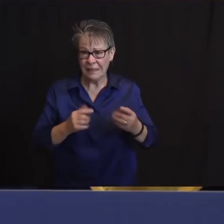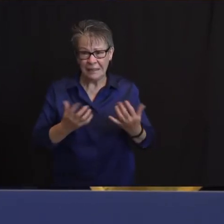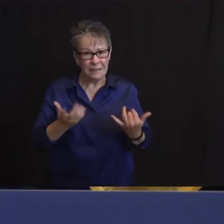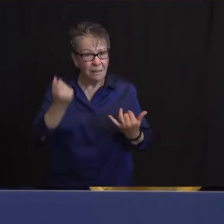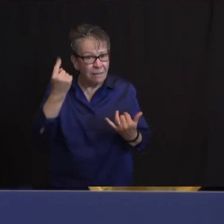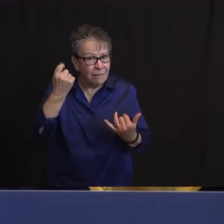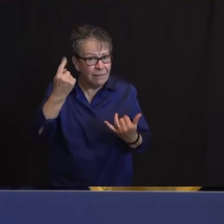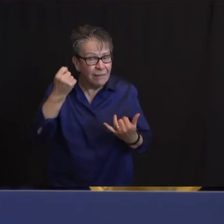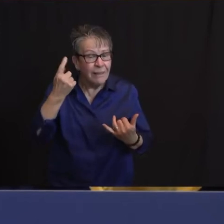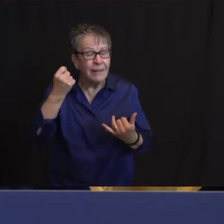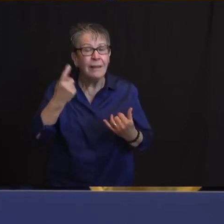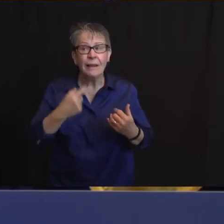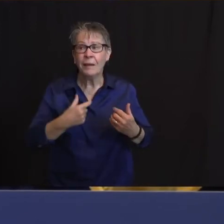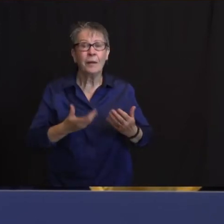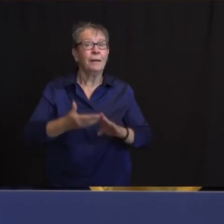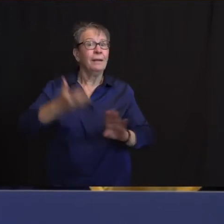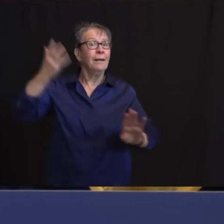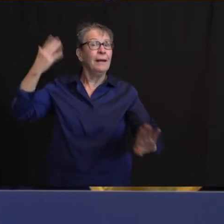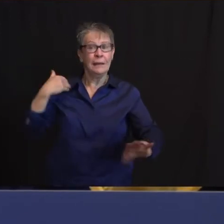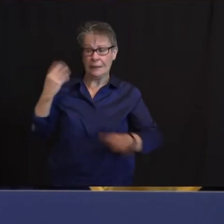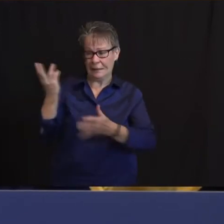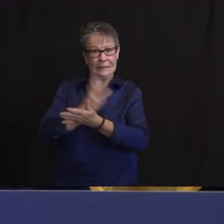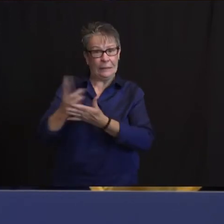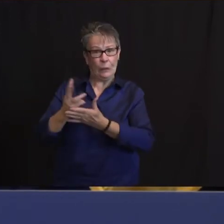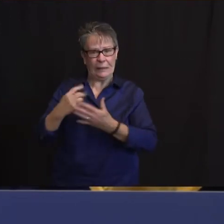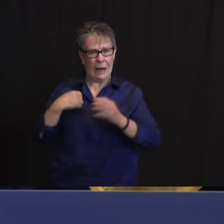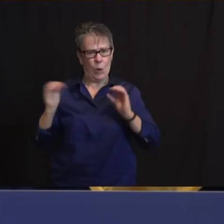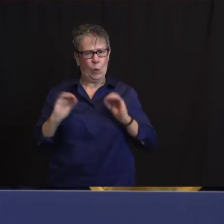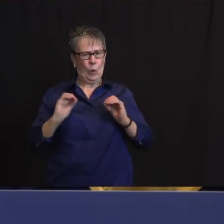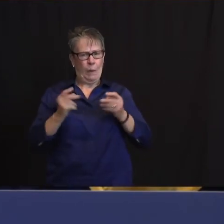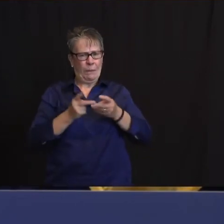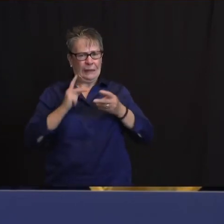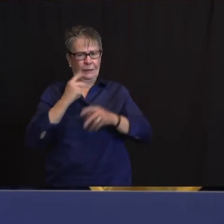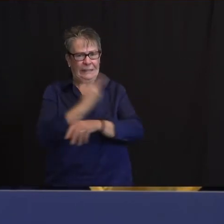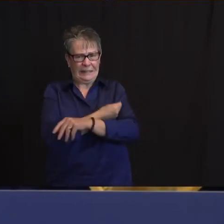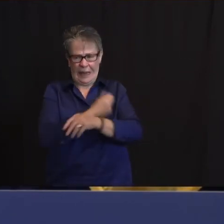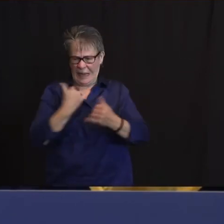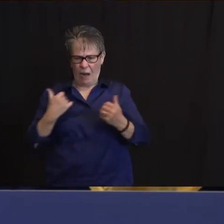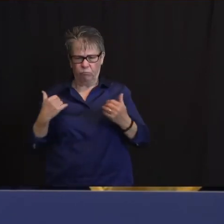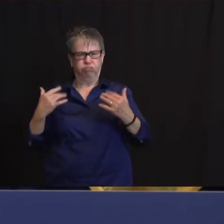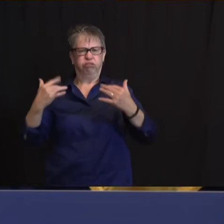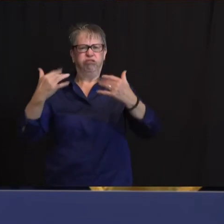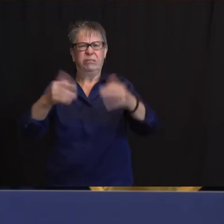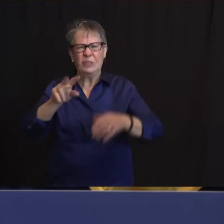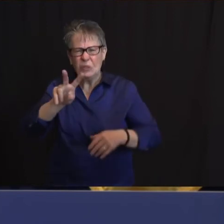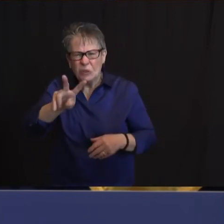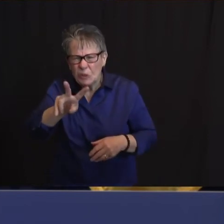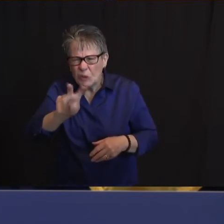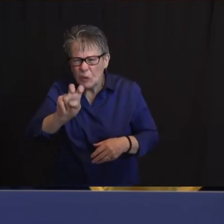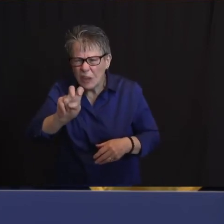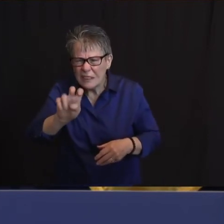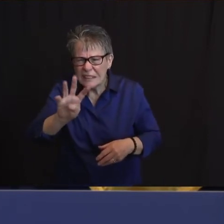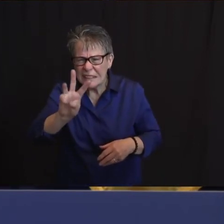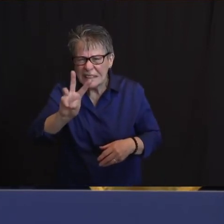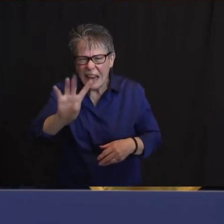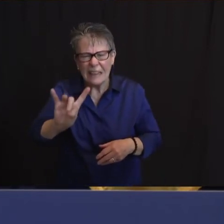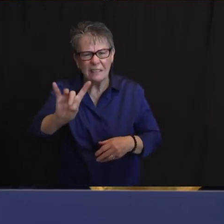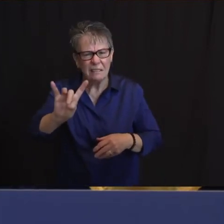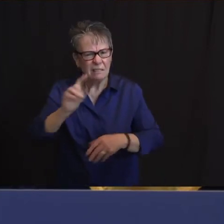will get to the place we need it to get to. And in fact, it's getting there. Thank you. Stacy, is that you? Yes. How are you? Good. How are you? I'm